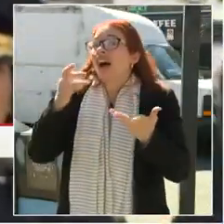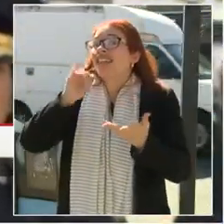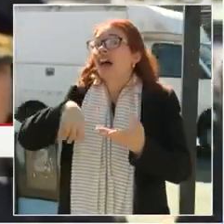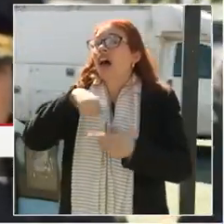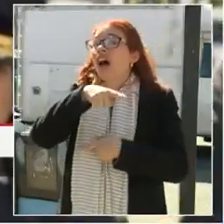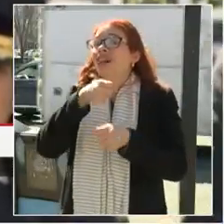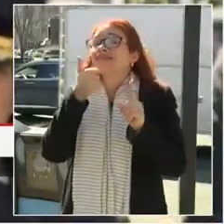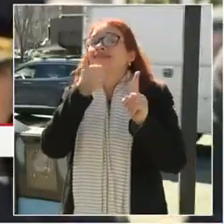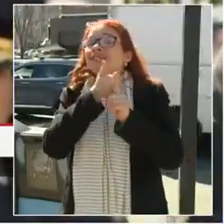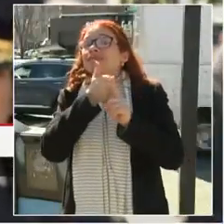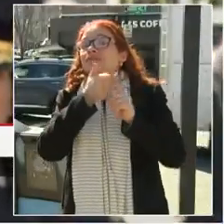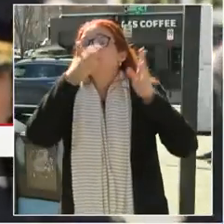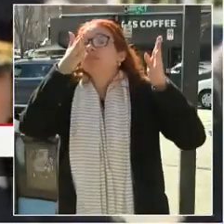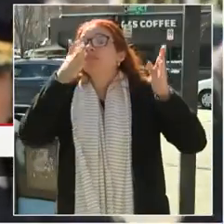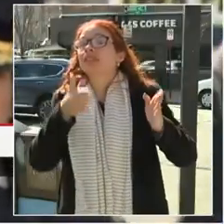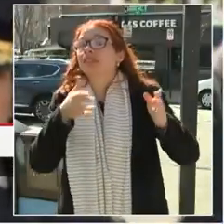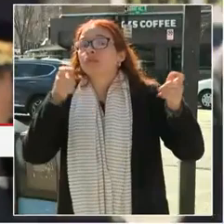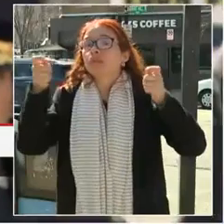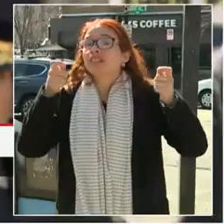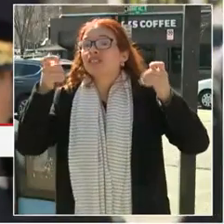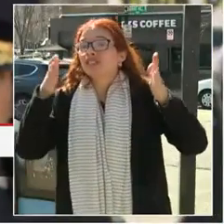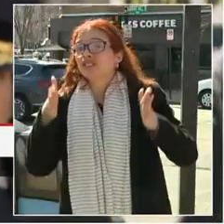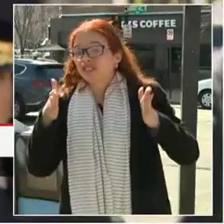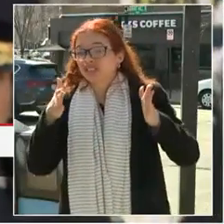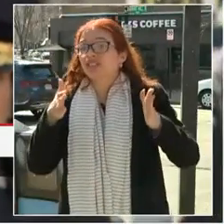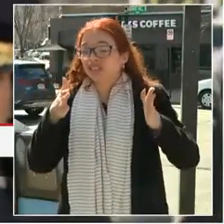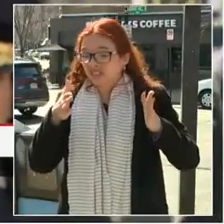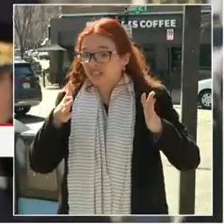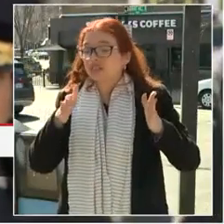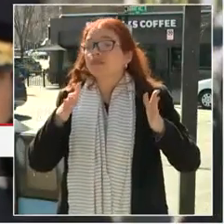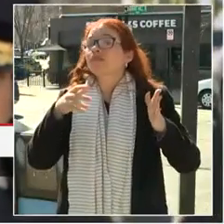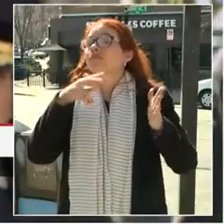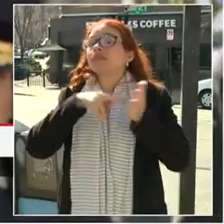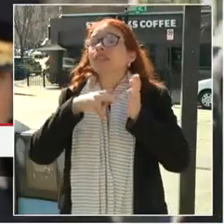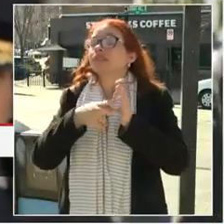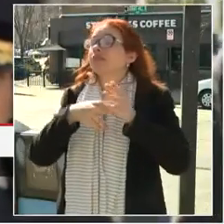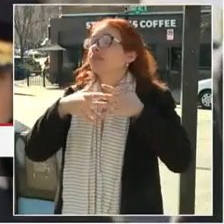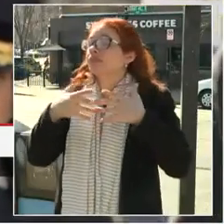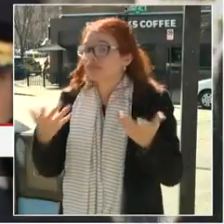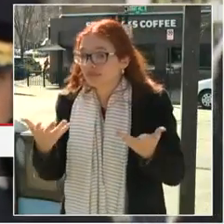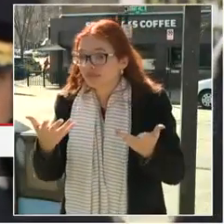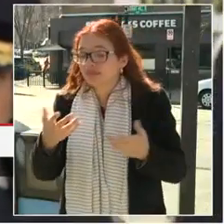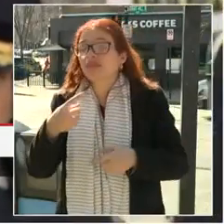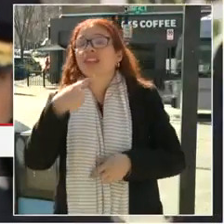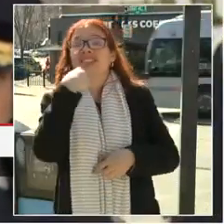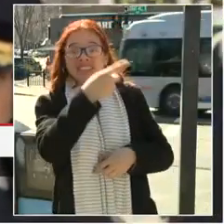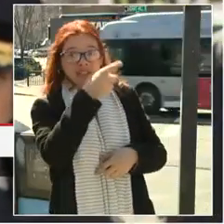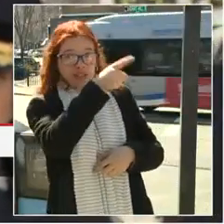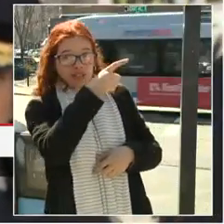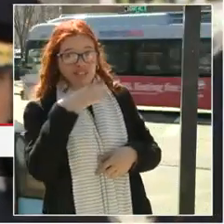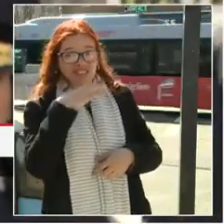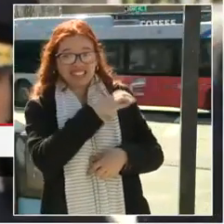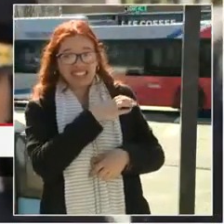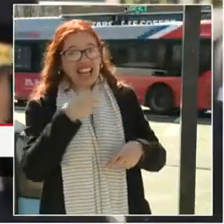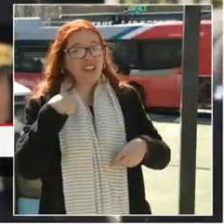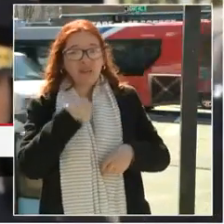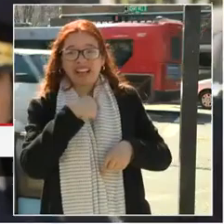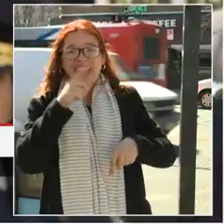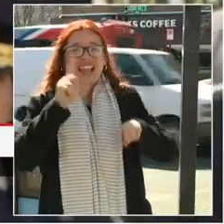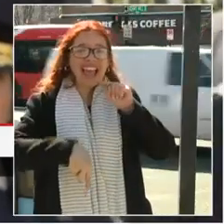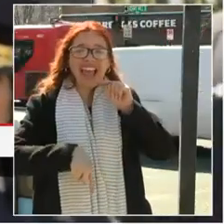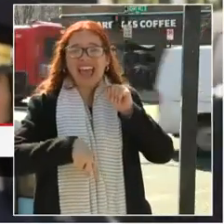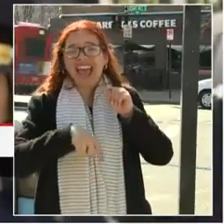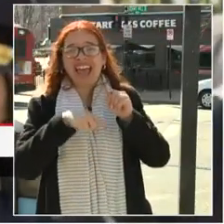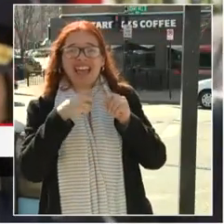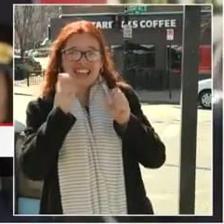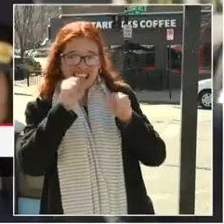what I mean by that is we're not going to tell the Congress to tell us what we can't or what we can use the land for.